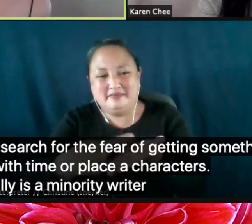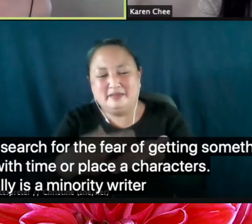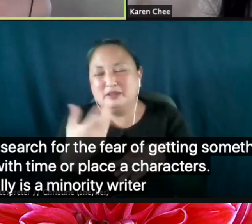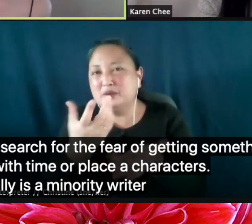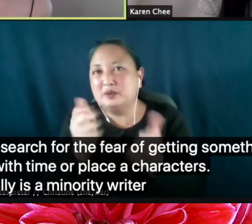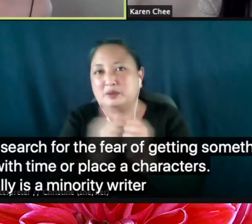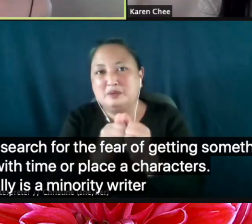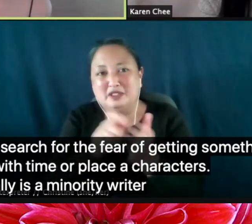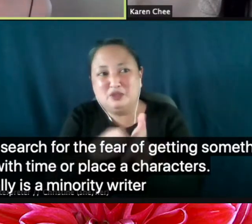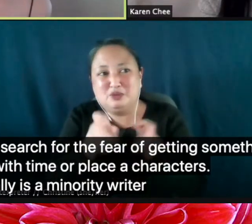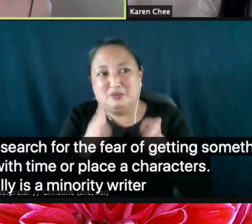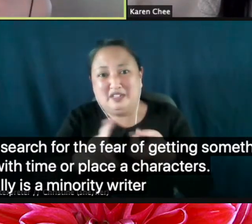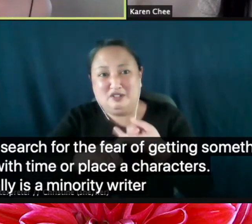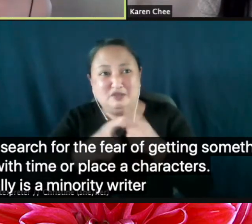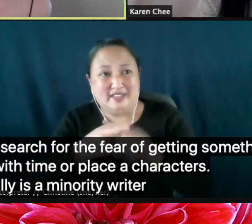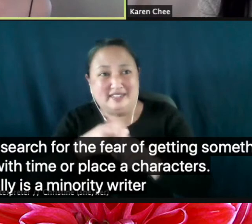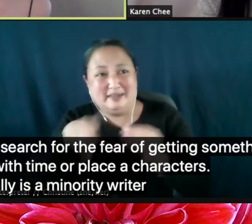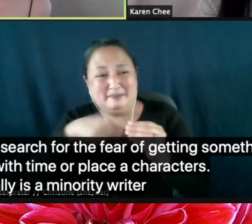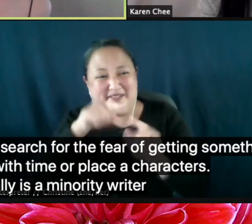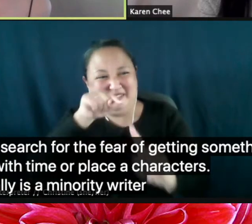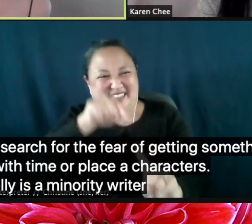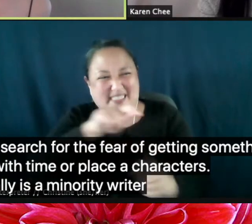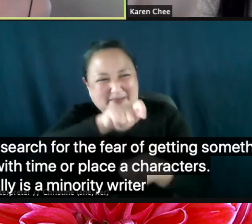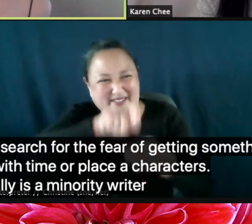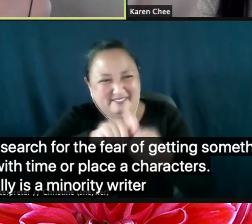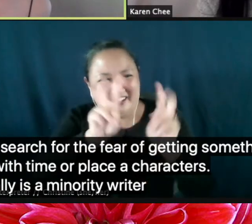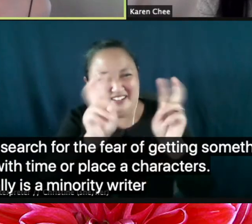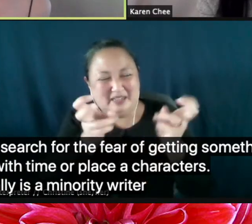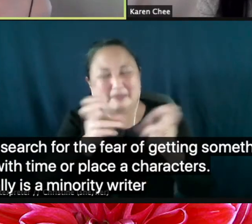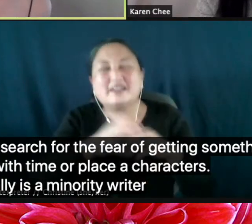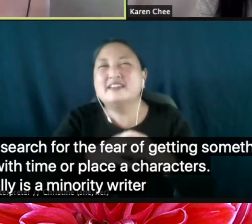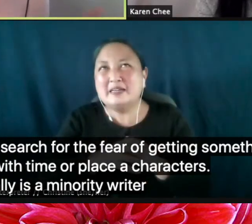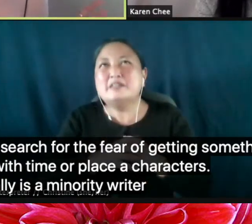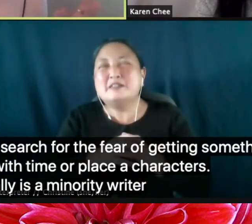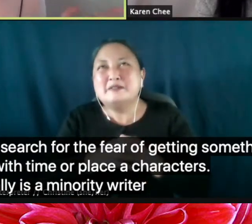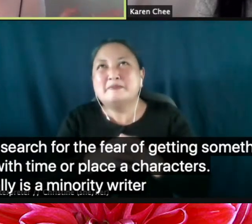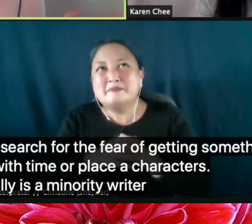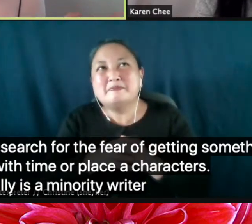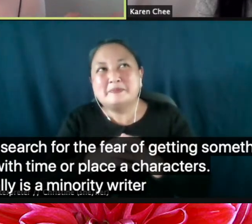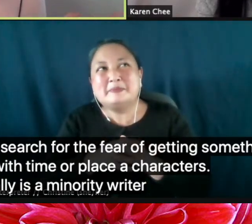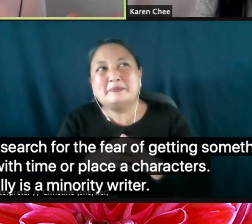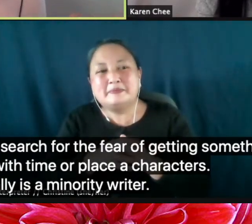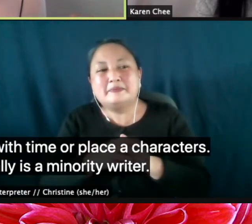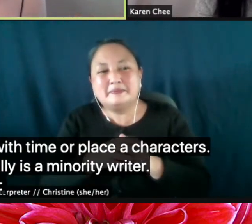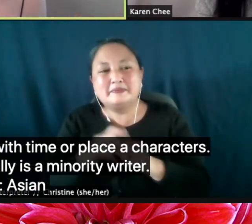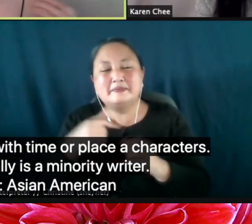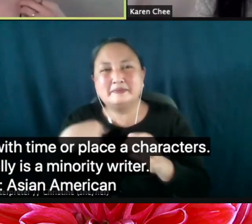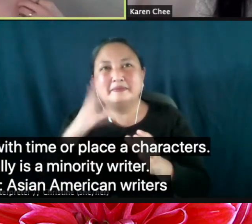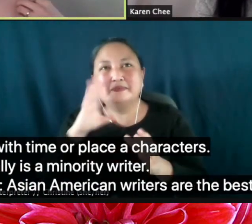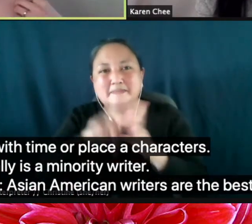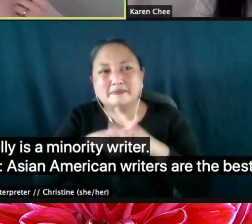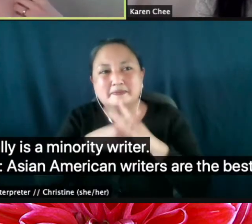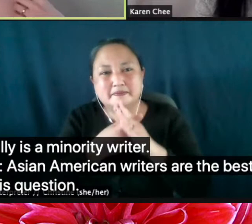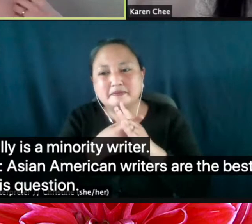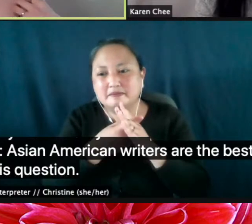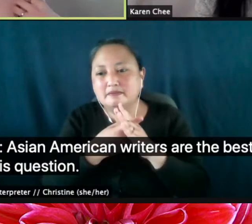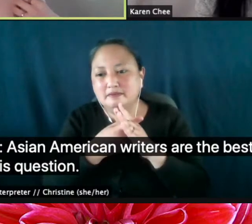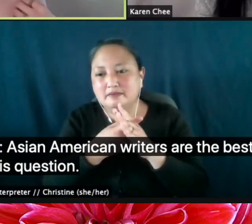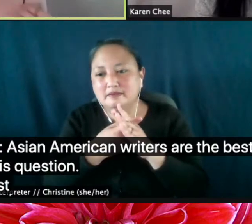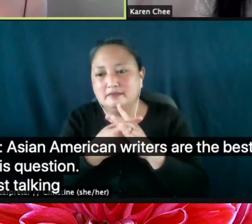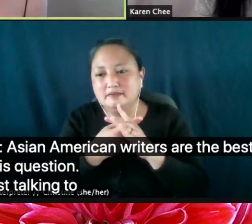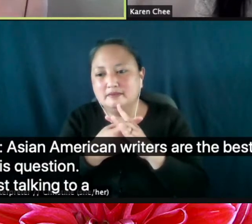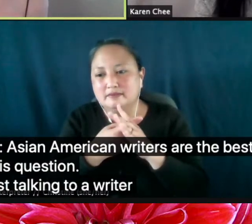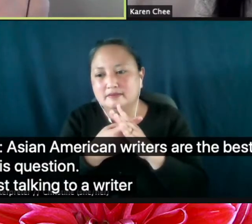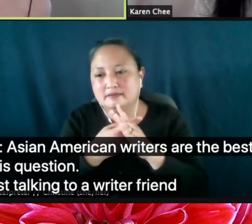mine last night about this. So I guess I'll start out by saying, like, think about